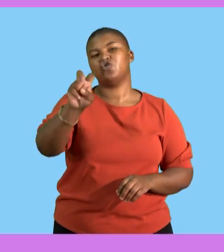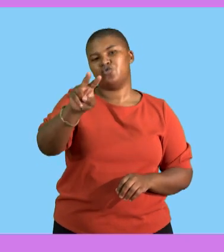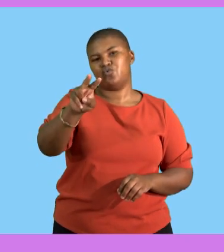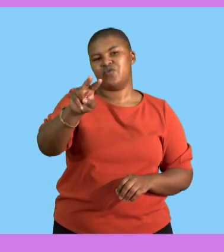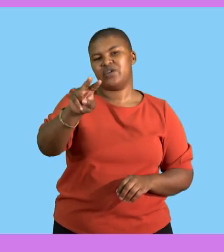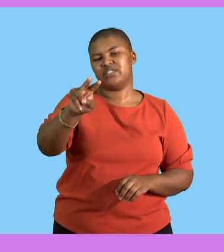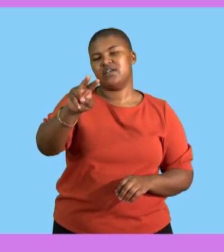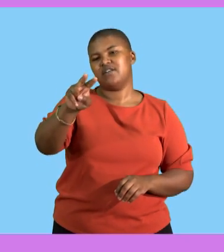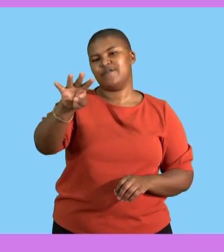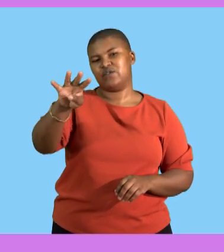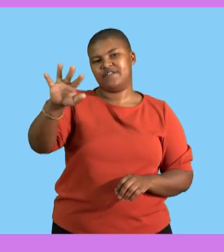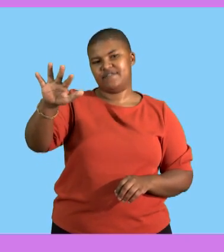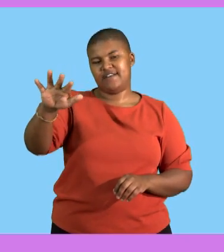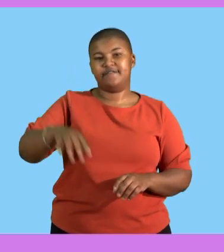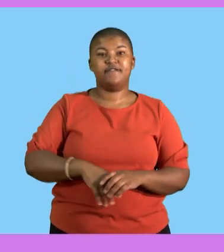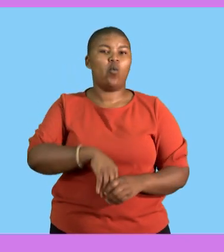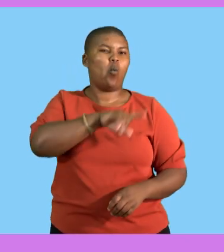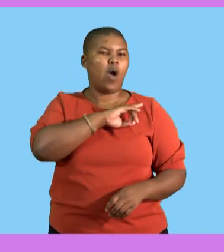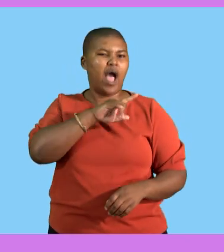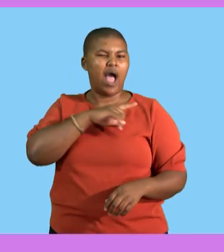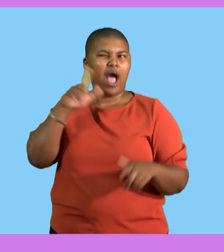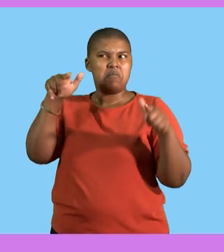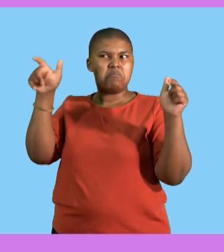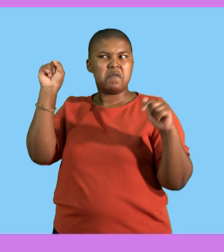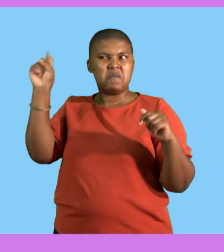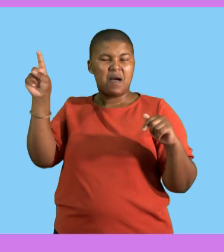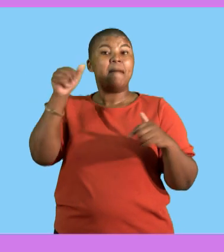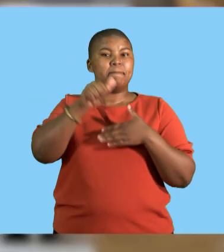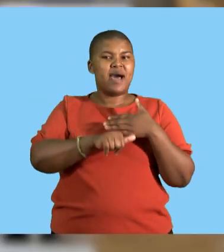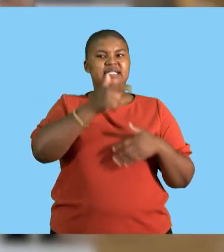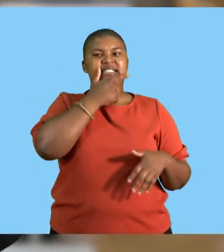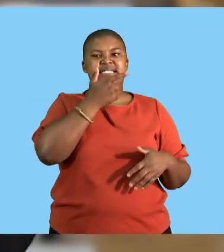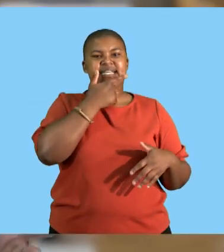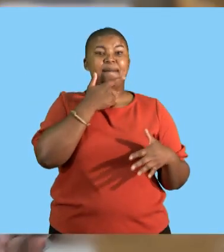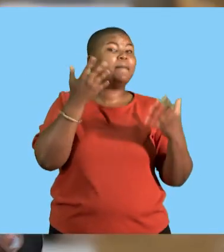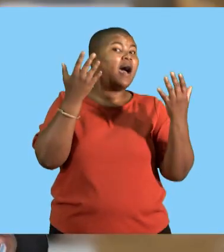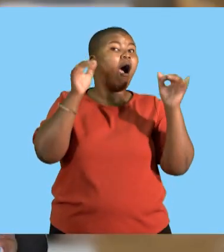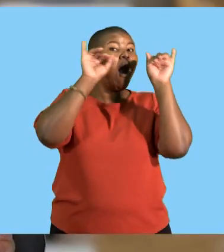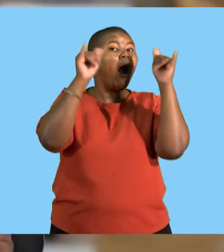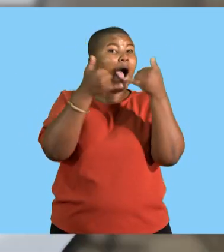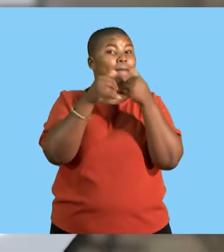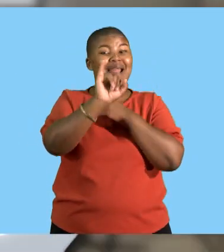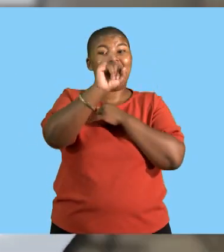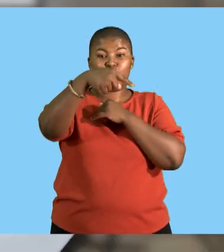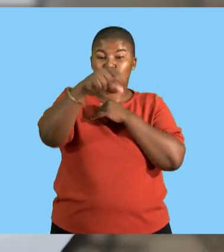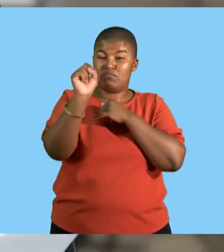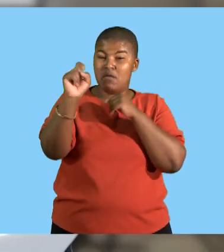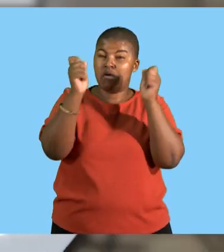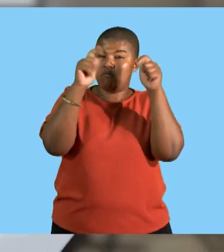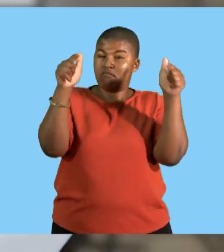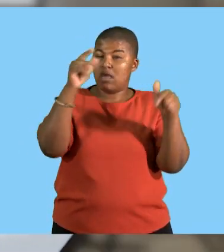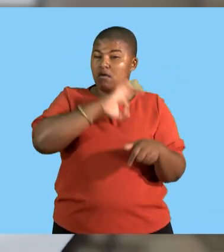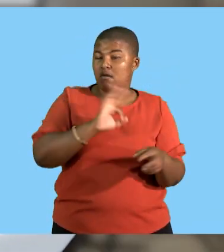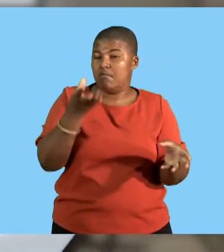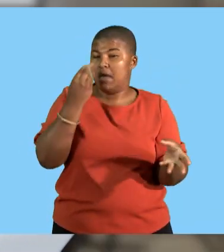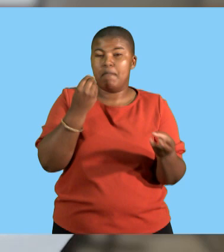95,245 because it's that month of December where the company has made a huge income. Right,